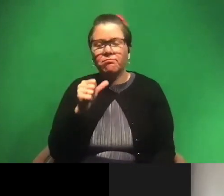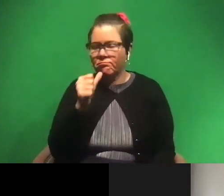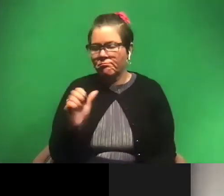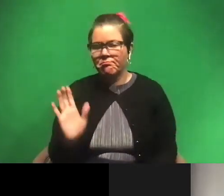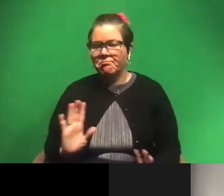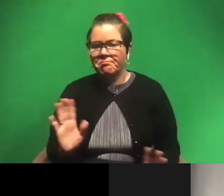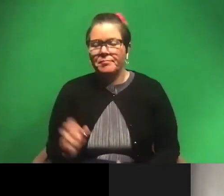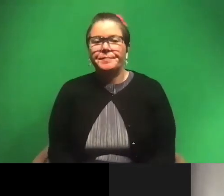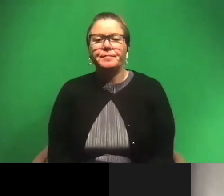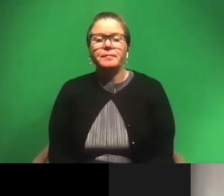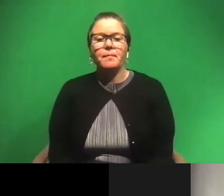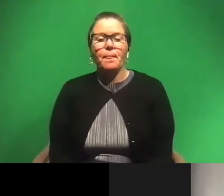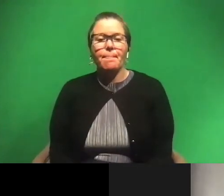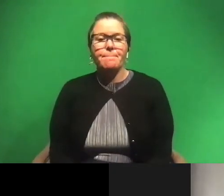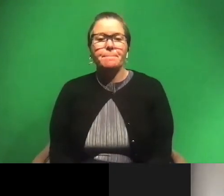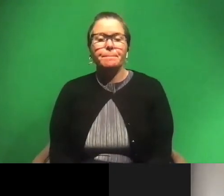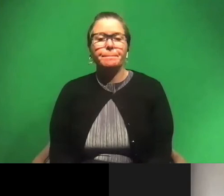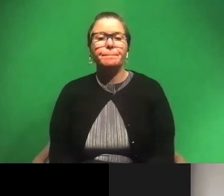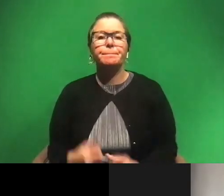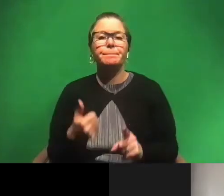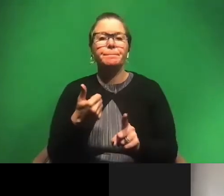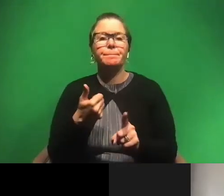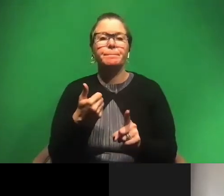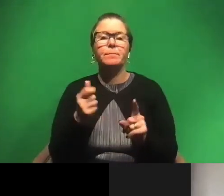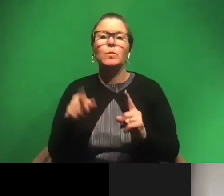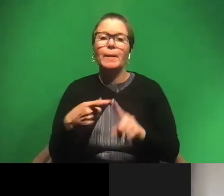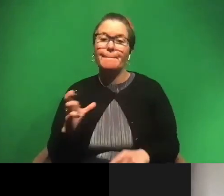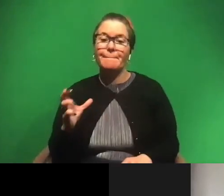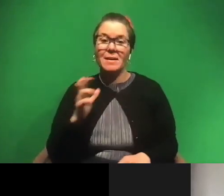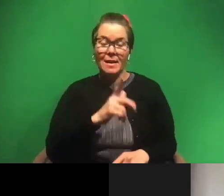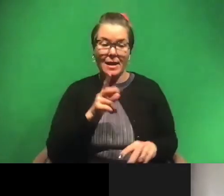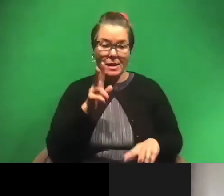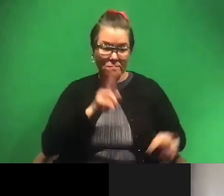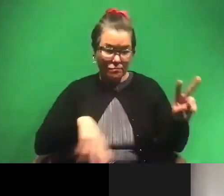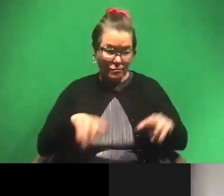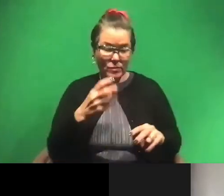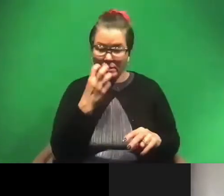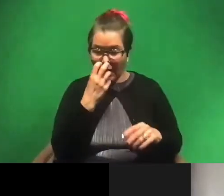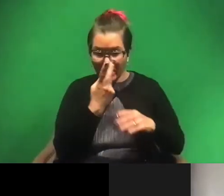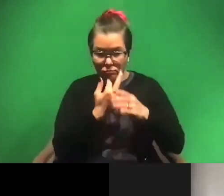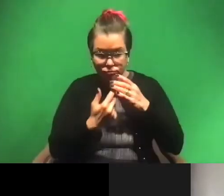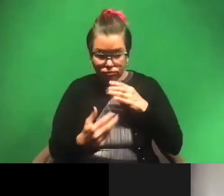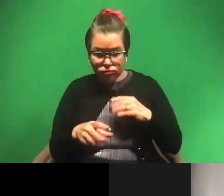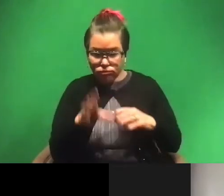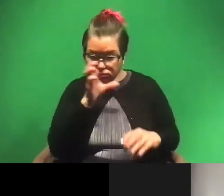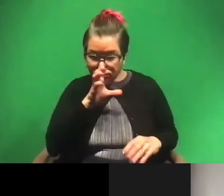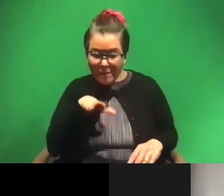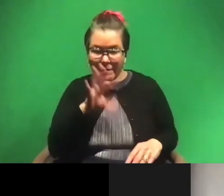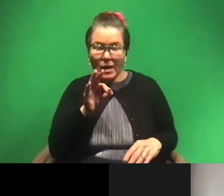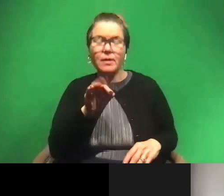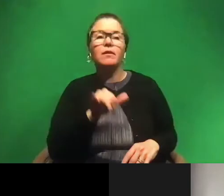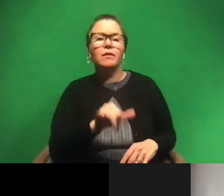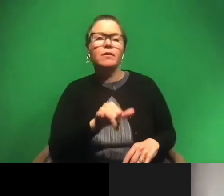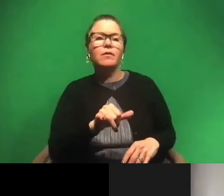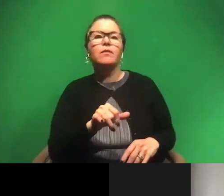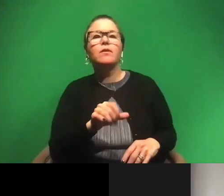that, but they're for when we go back to look at them. When divers go back to look for the abalone, they can say